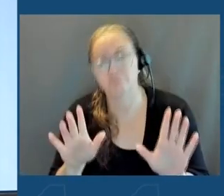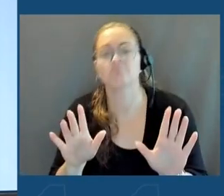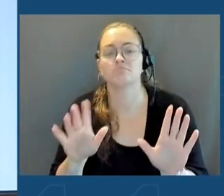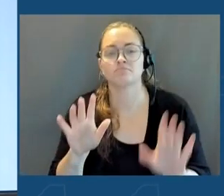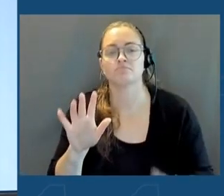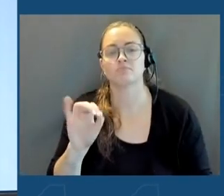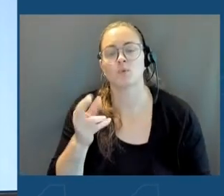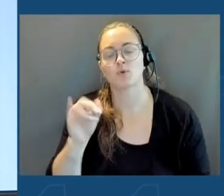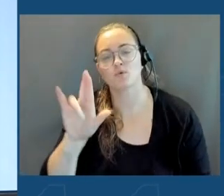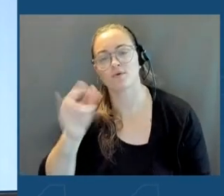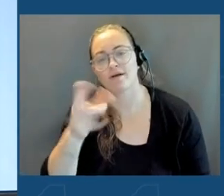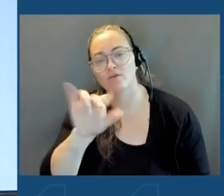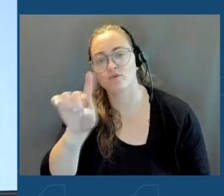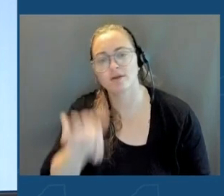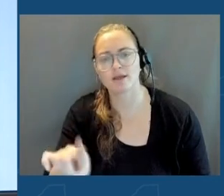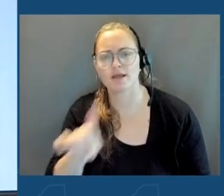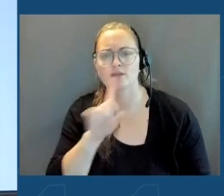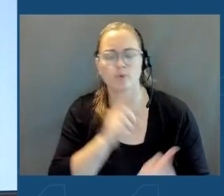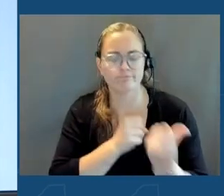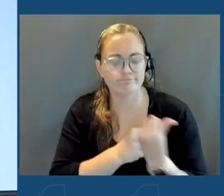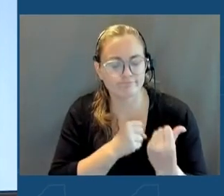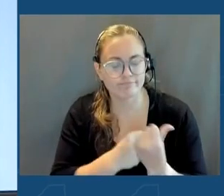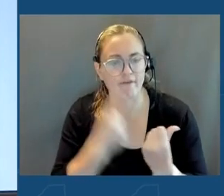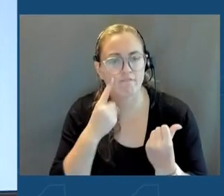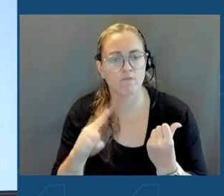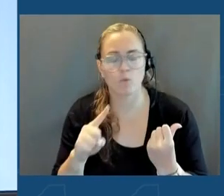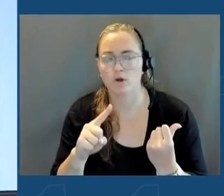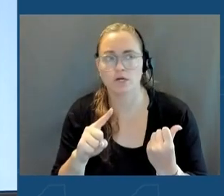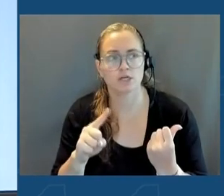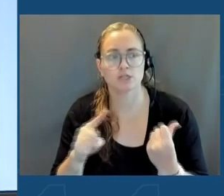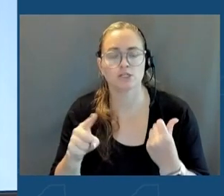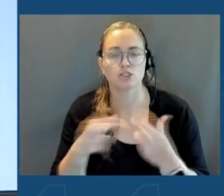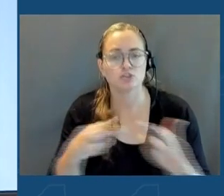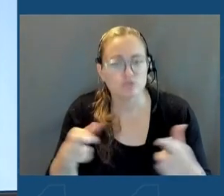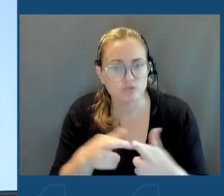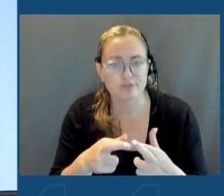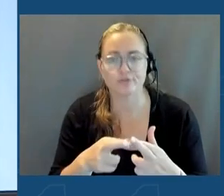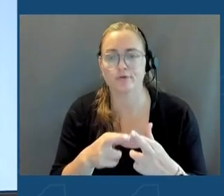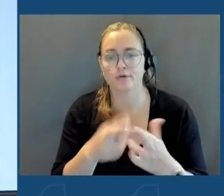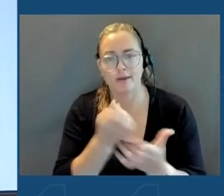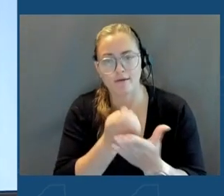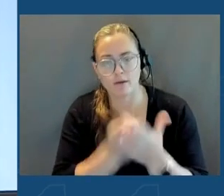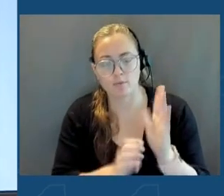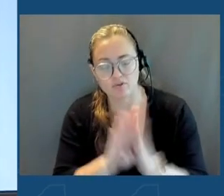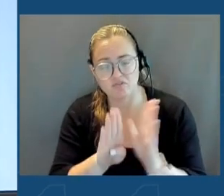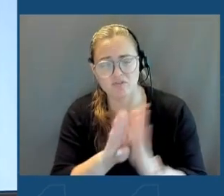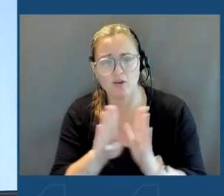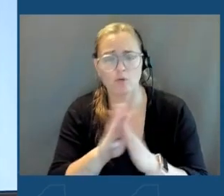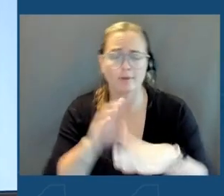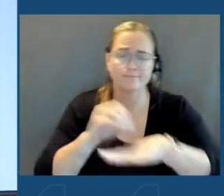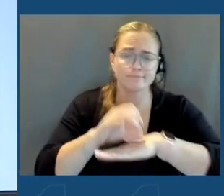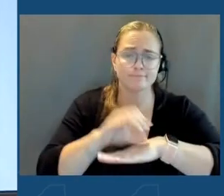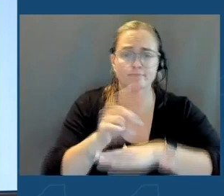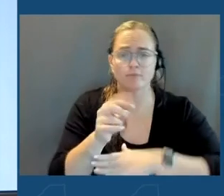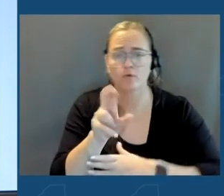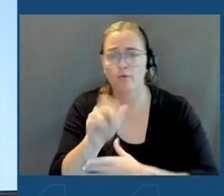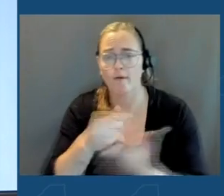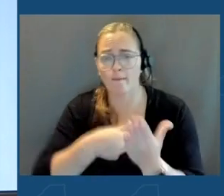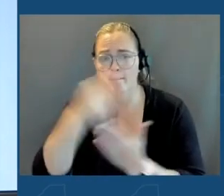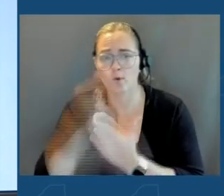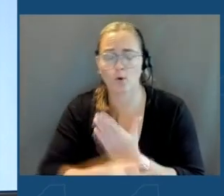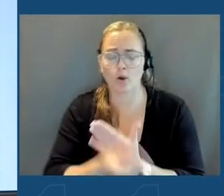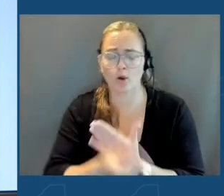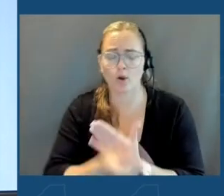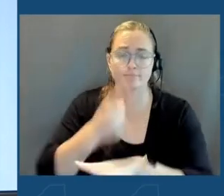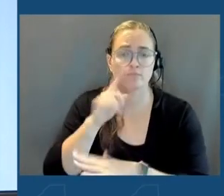who has been the champion for our Regional Economic Development Councils and our DRI program. It all falls under the Secretary